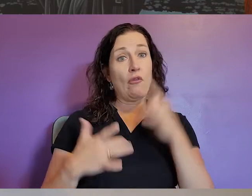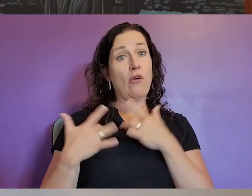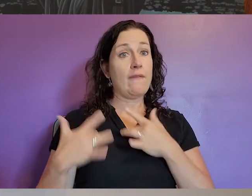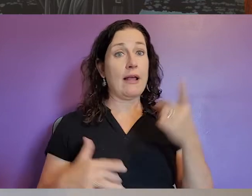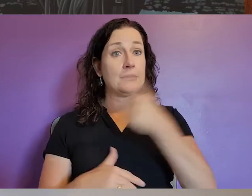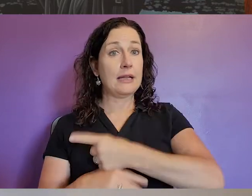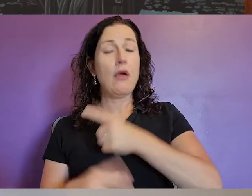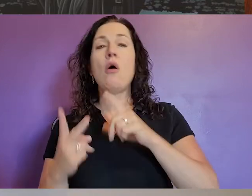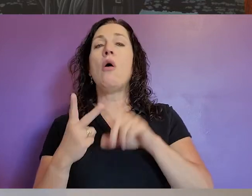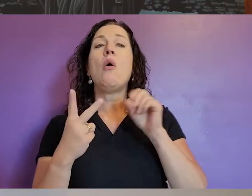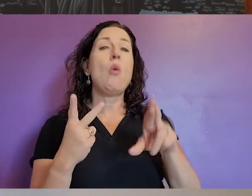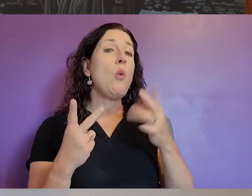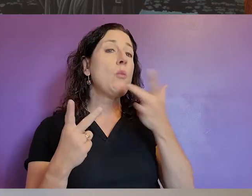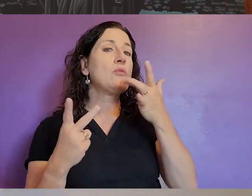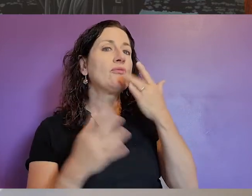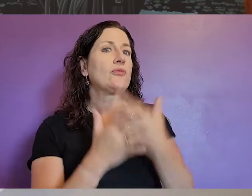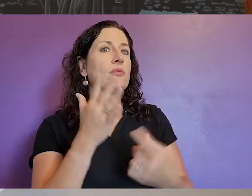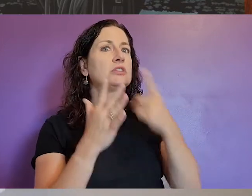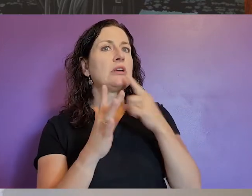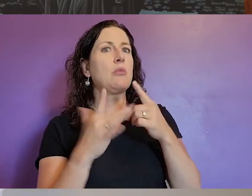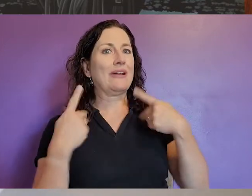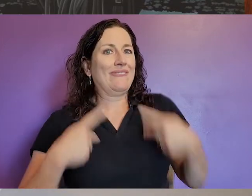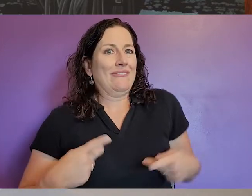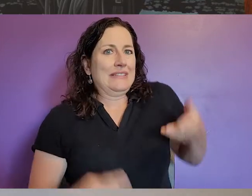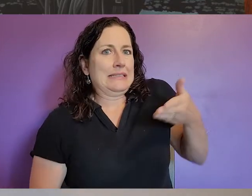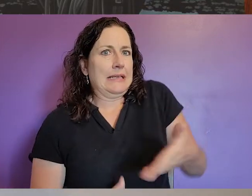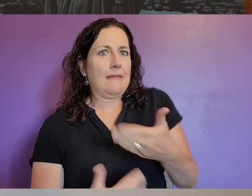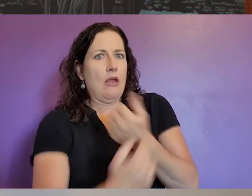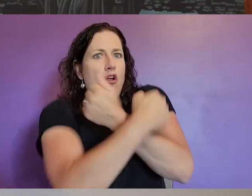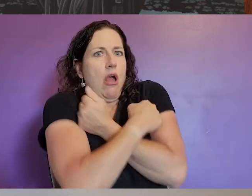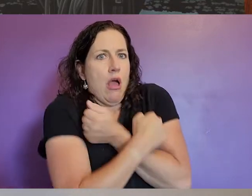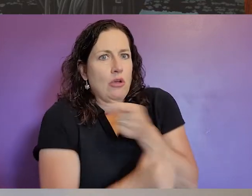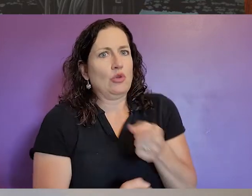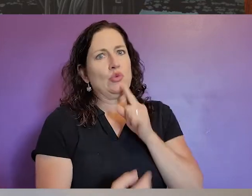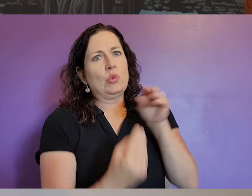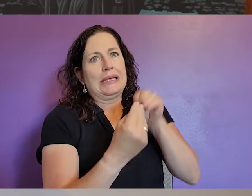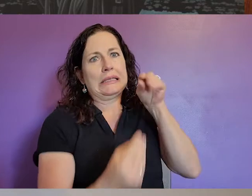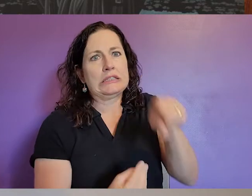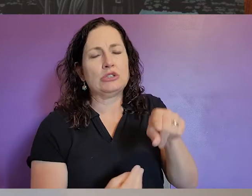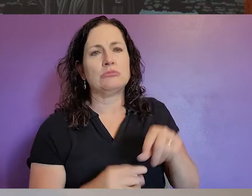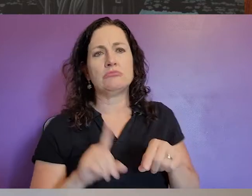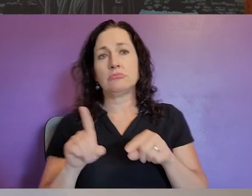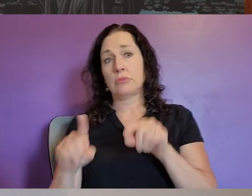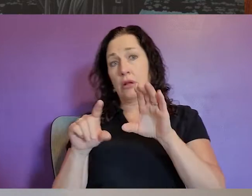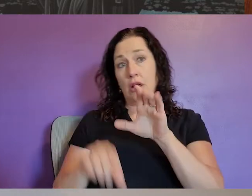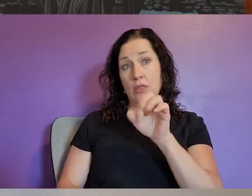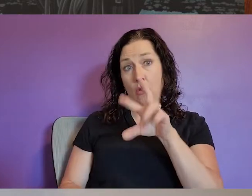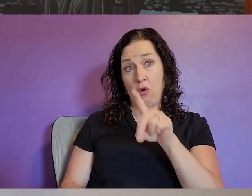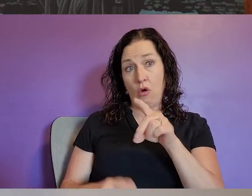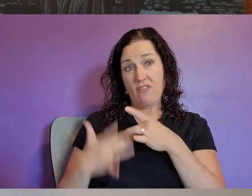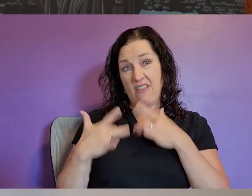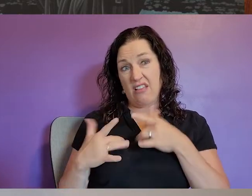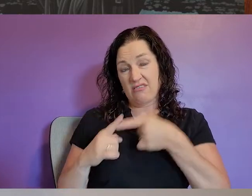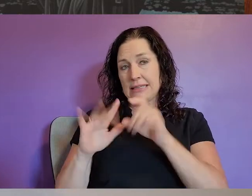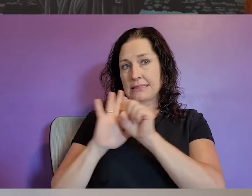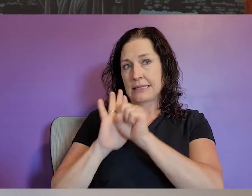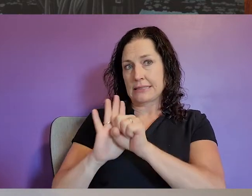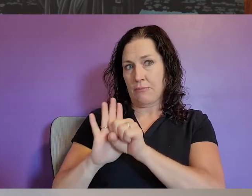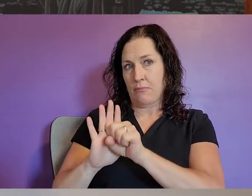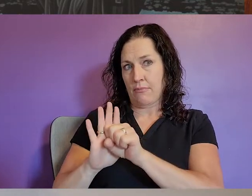there and actually give you a hug or a kiss? A Valentine, it's a symbol.